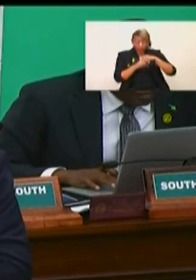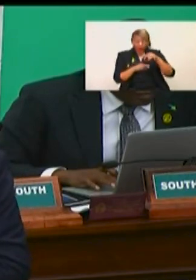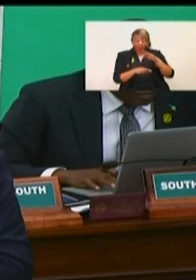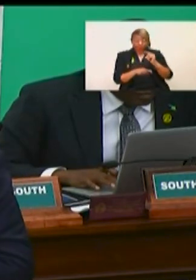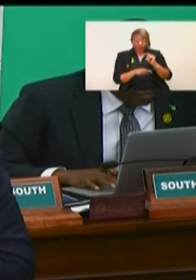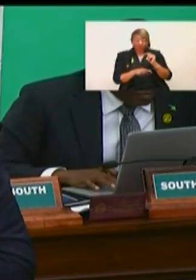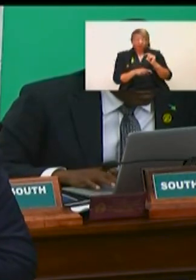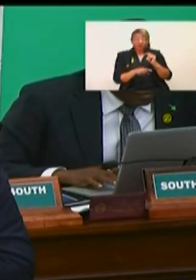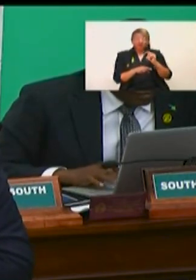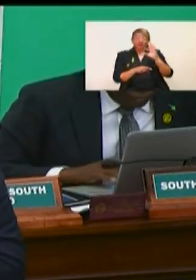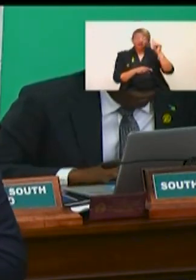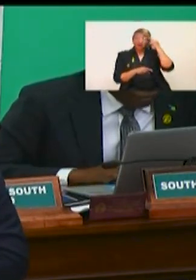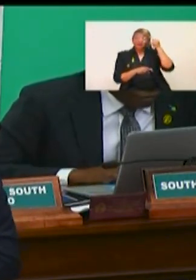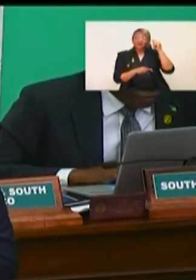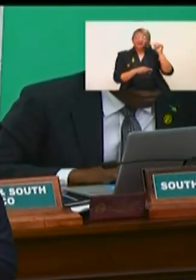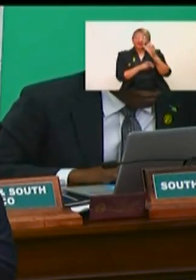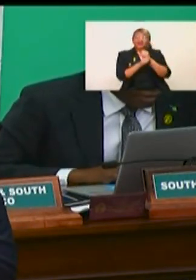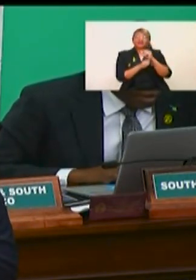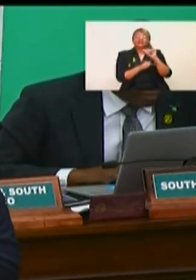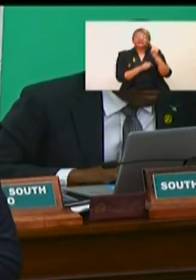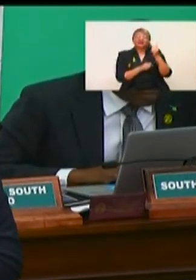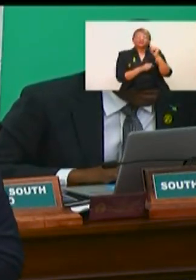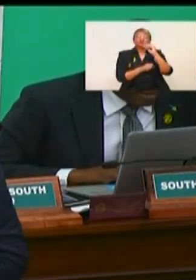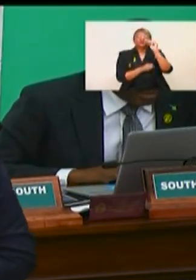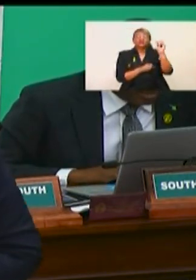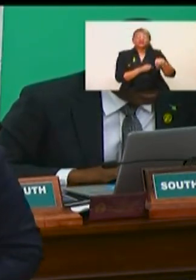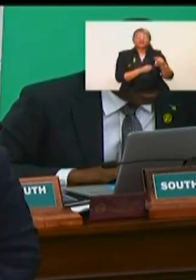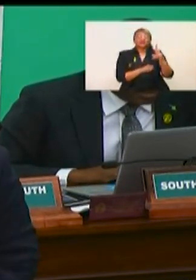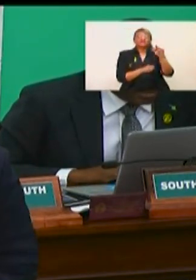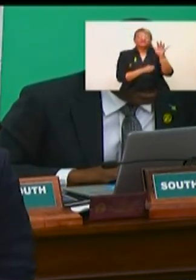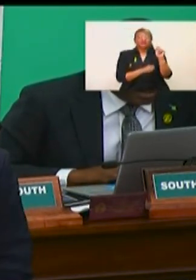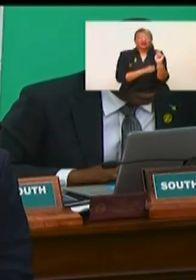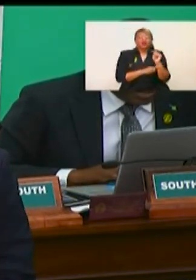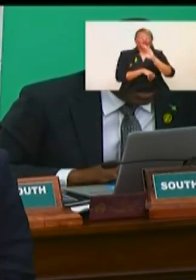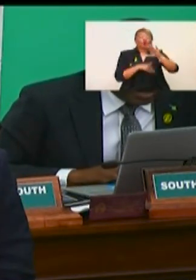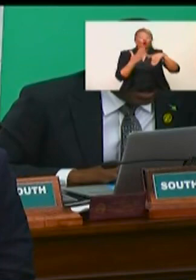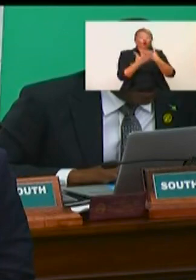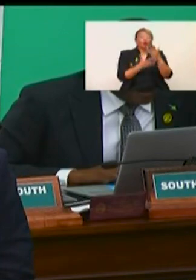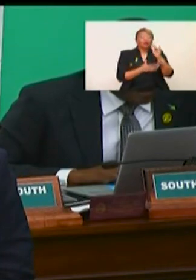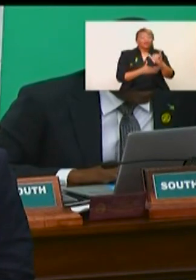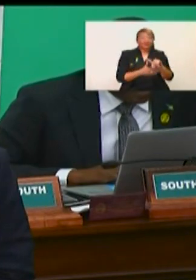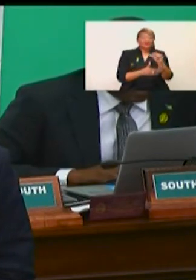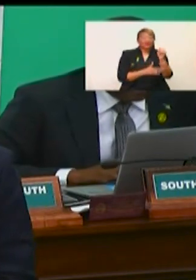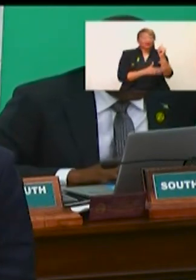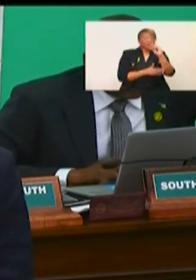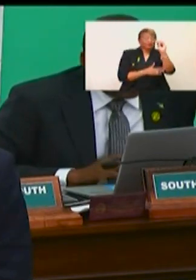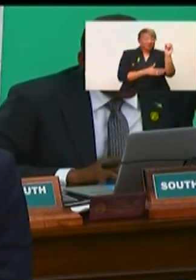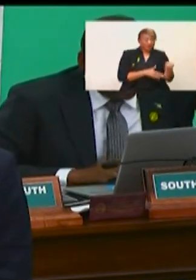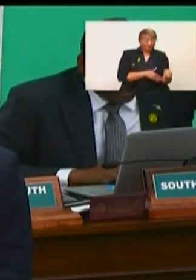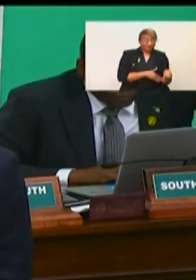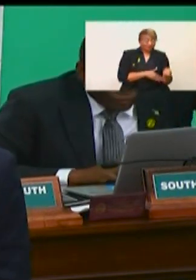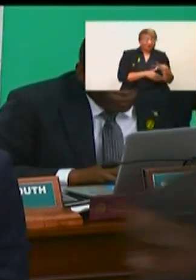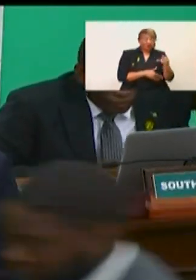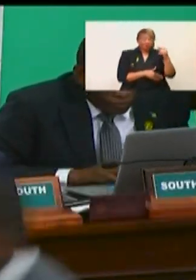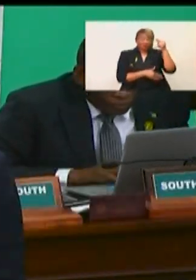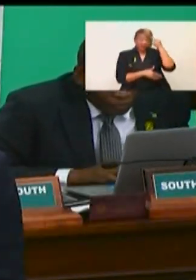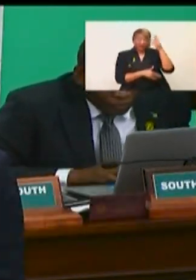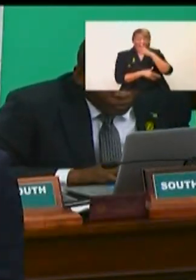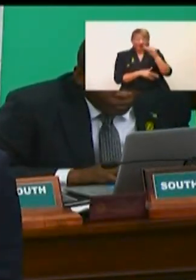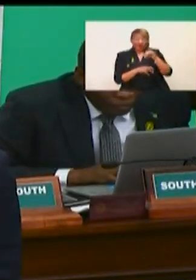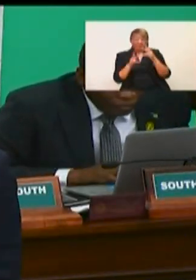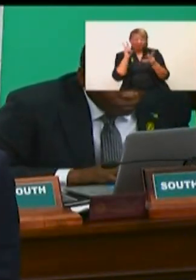receives 10% VAT on all of that, in 10%, Mr. Deputy. So the government and the